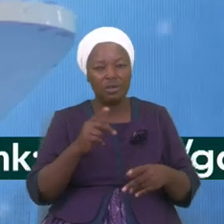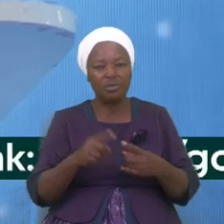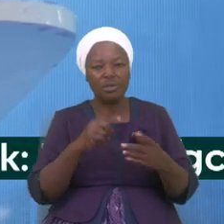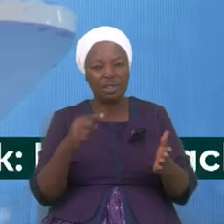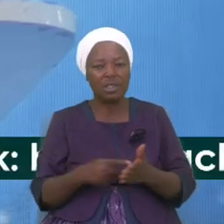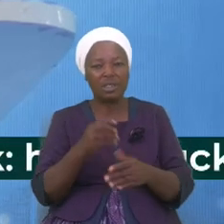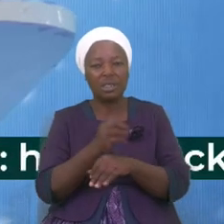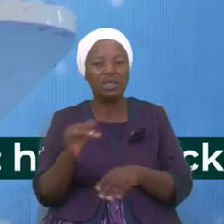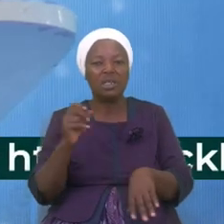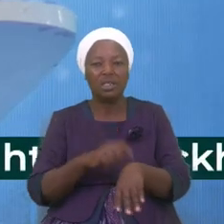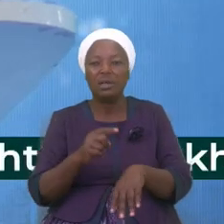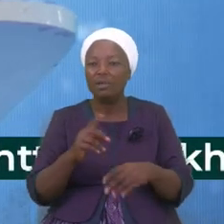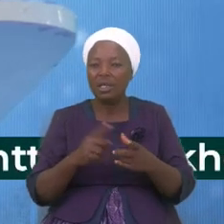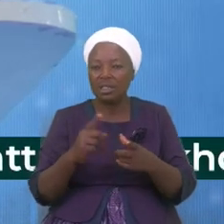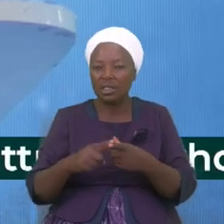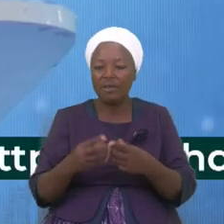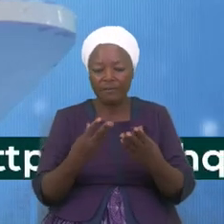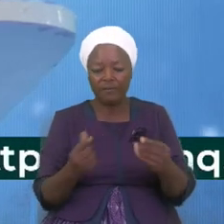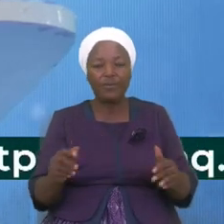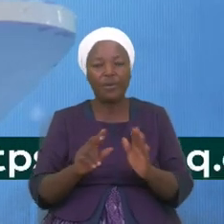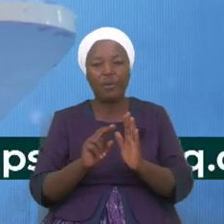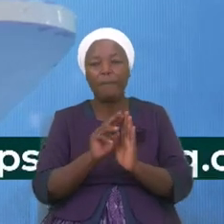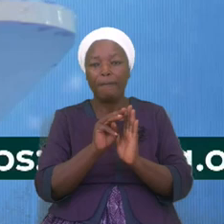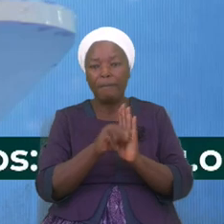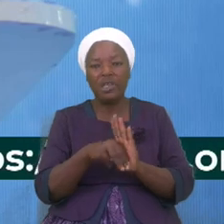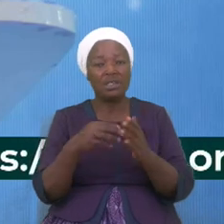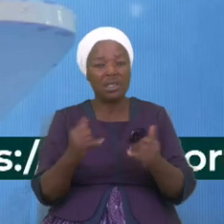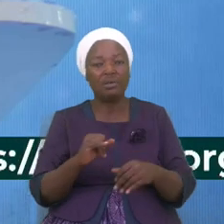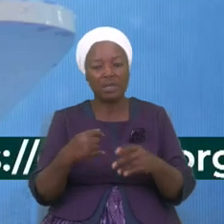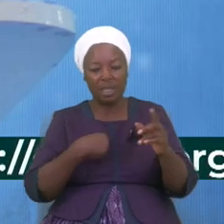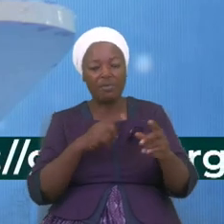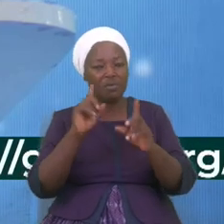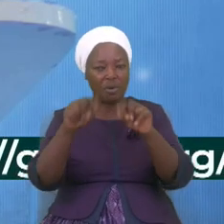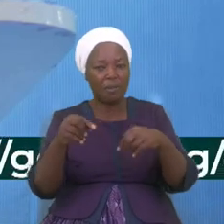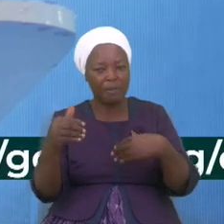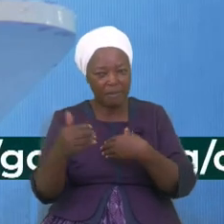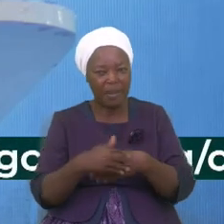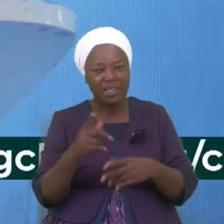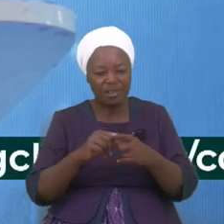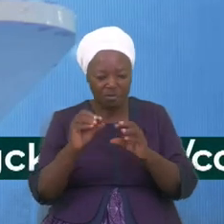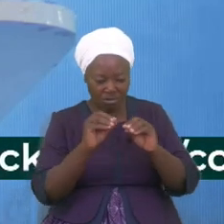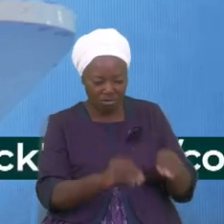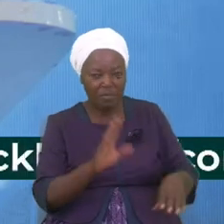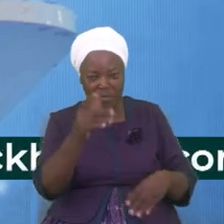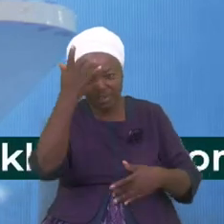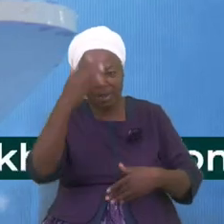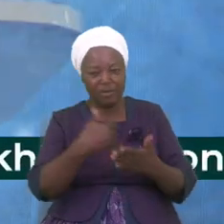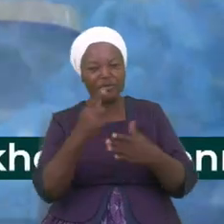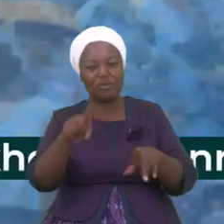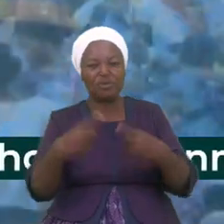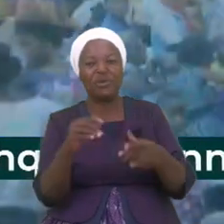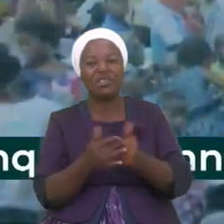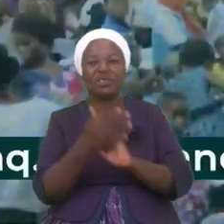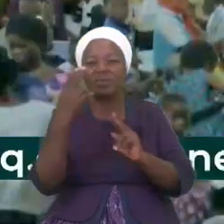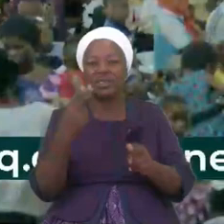time. And then, a few minutes now, I'll come back. You'll drop your sickness before you go.